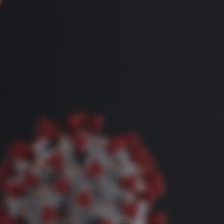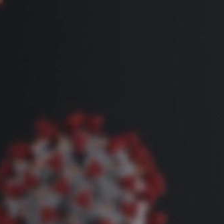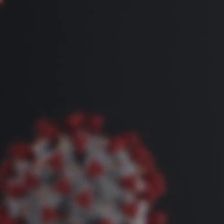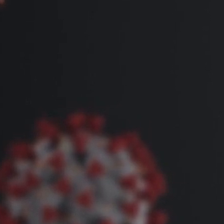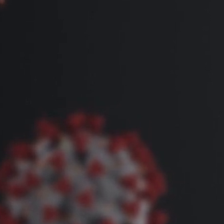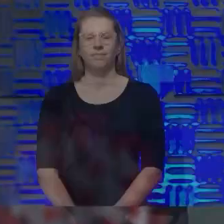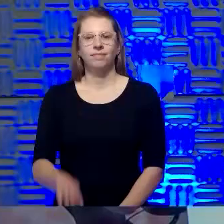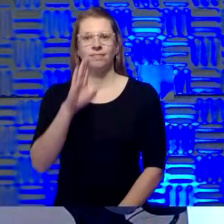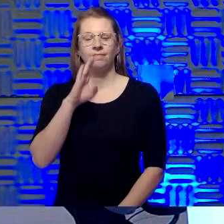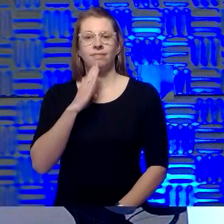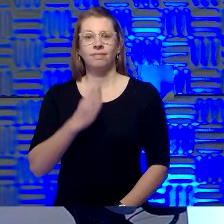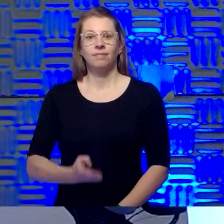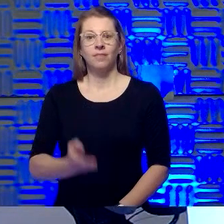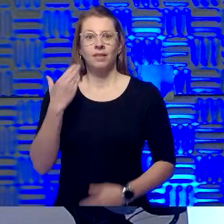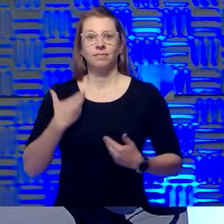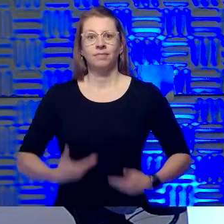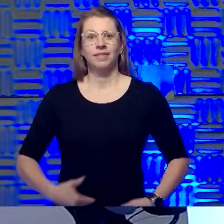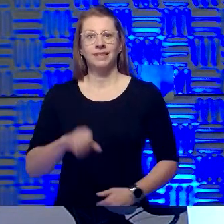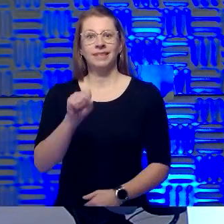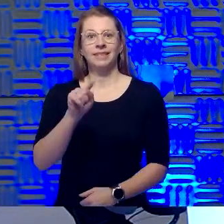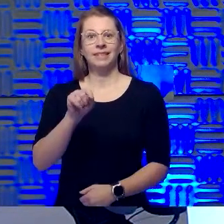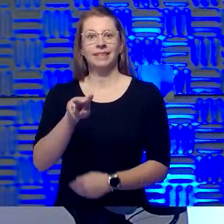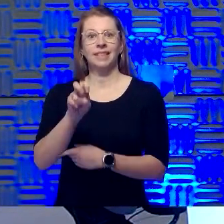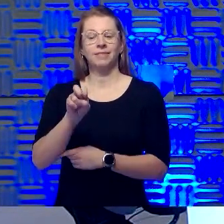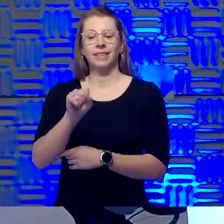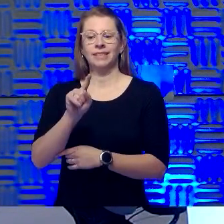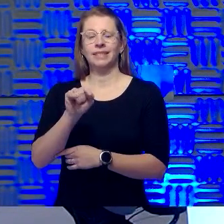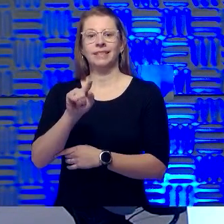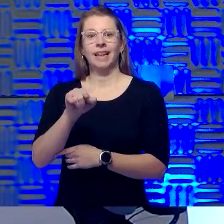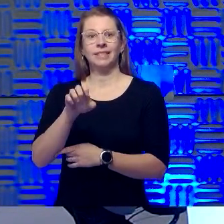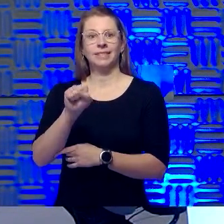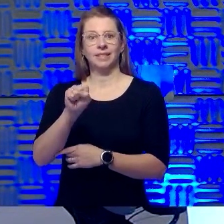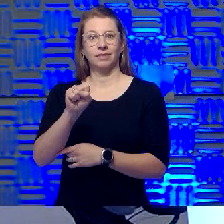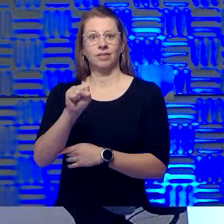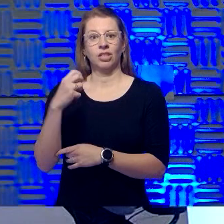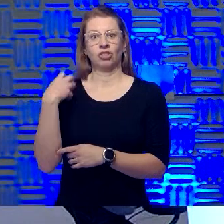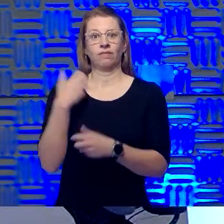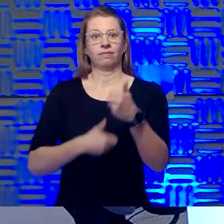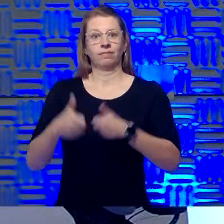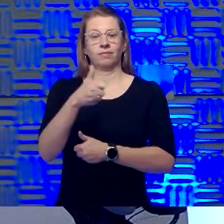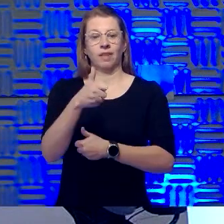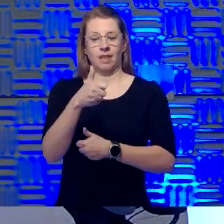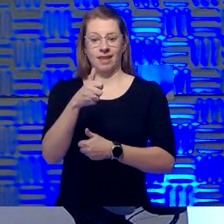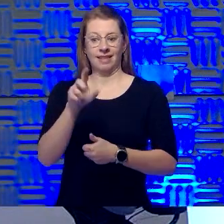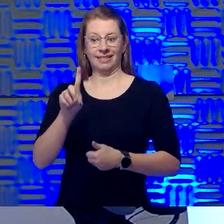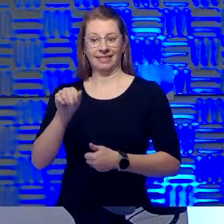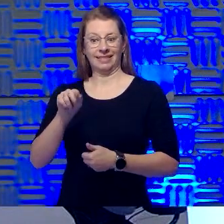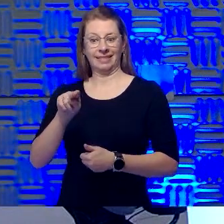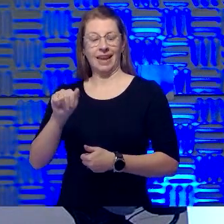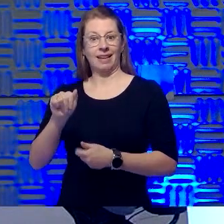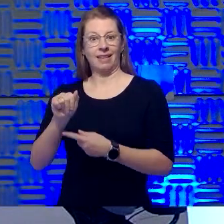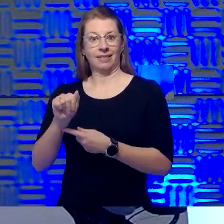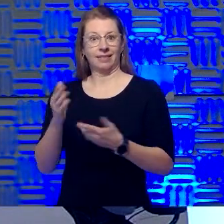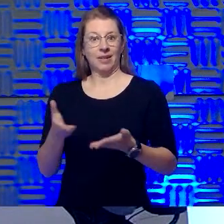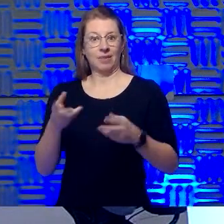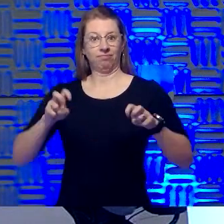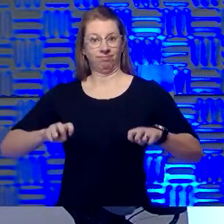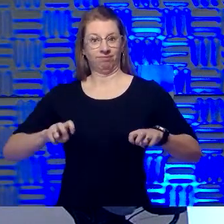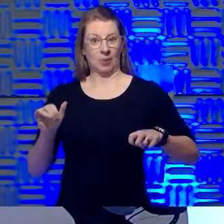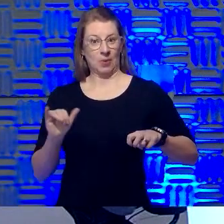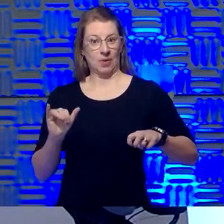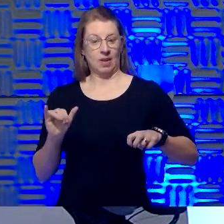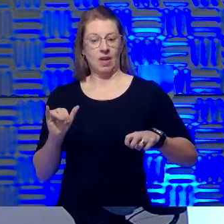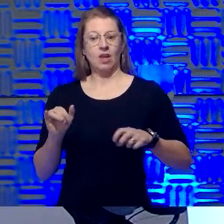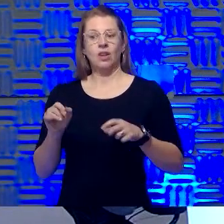Good morning. Steve Stites here, Chief Medical Officer at the University of Kansas Health System. I'm joined in our studio by Dana Hawkinson, the Medical Director